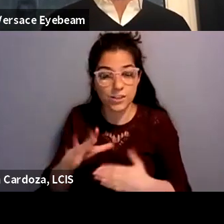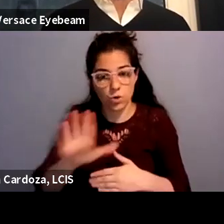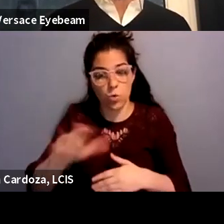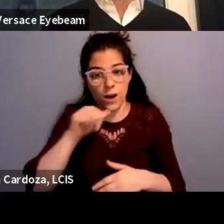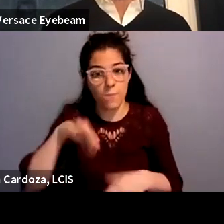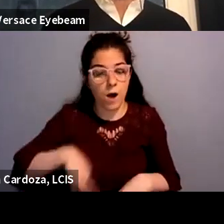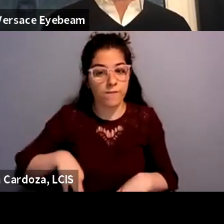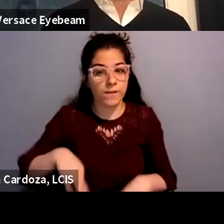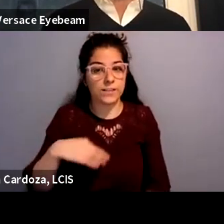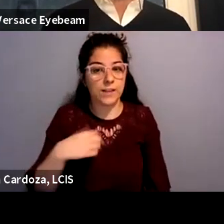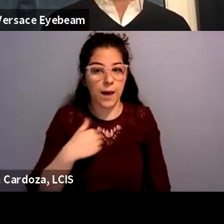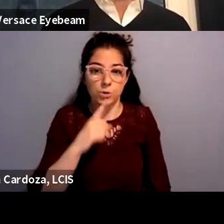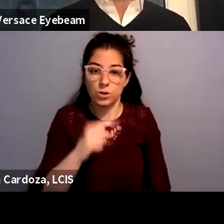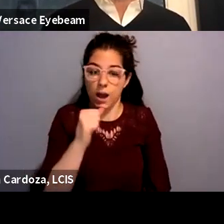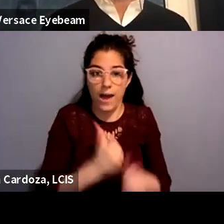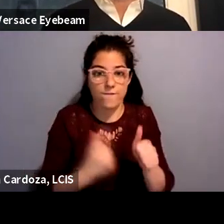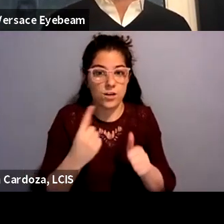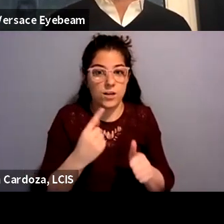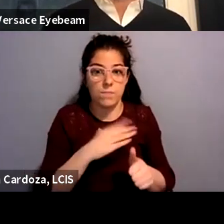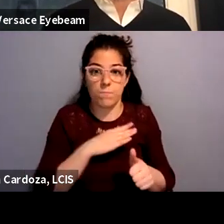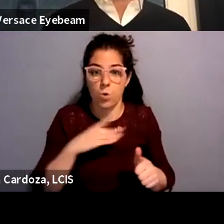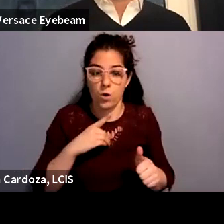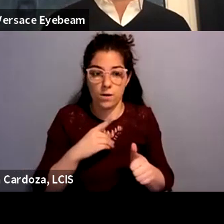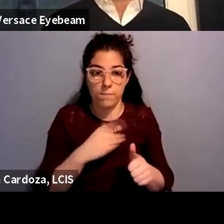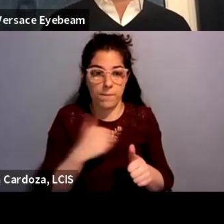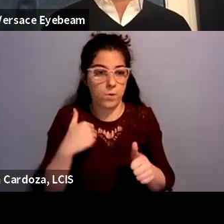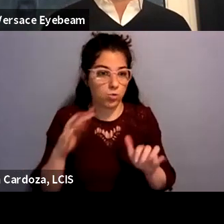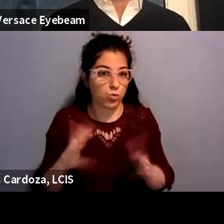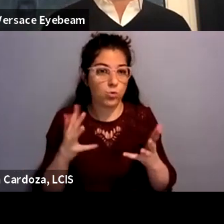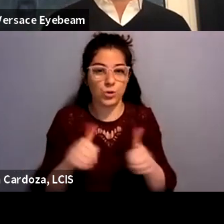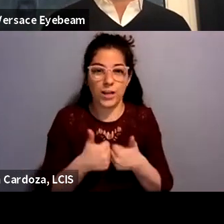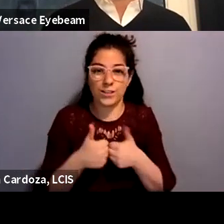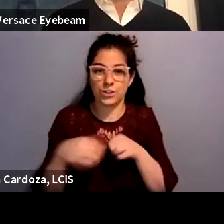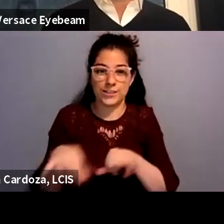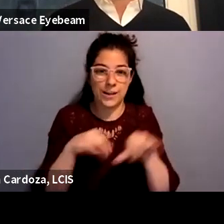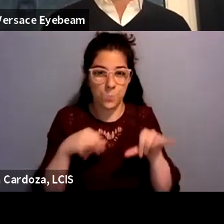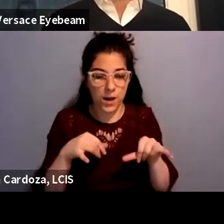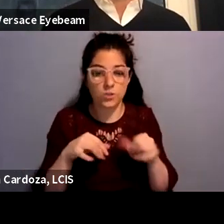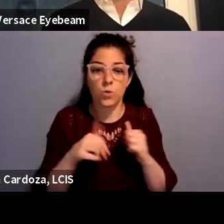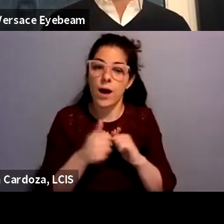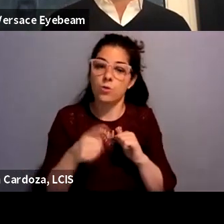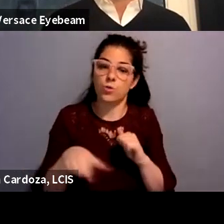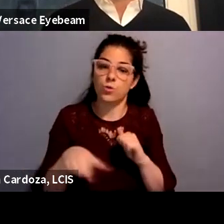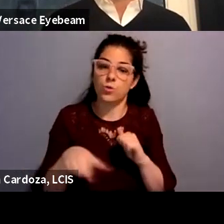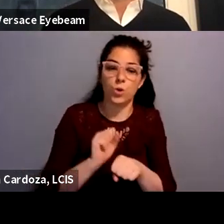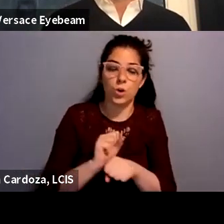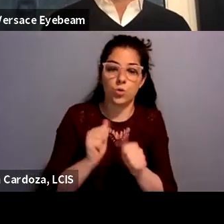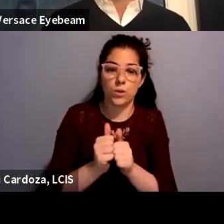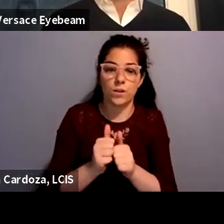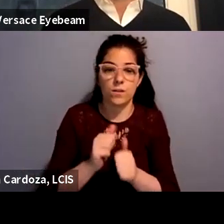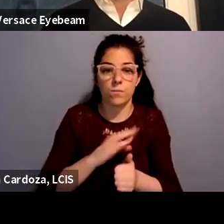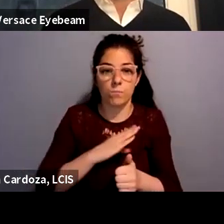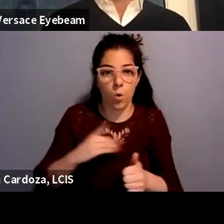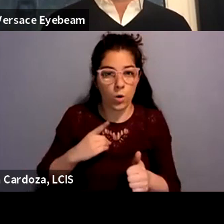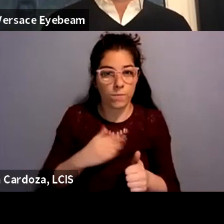sure that not every board member rose to the challenge in the same way. So how do you work with board